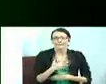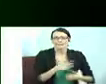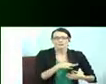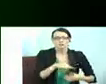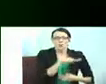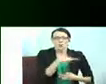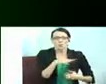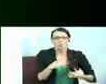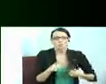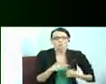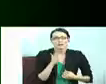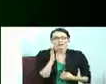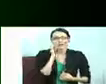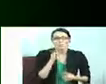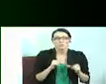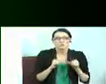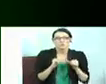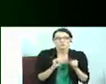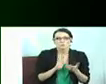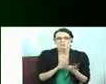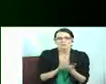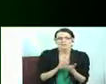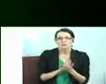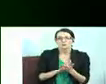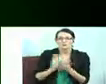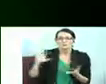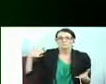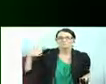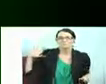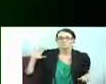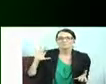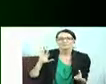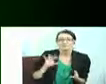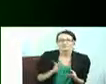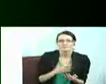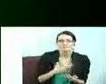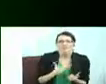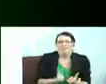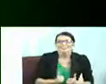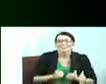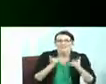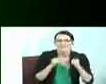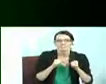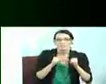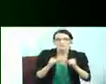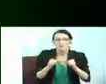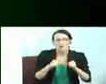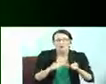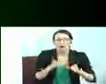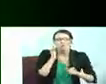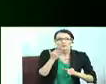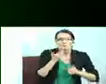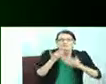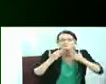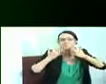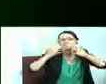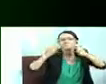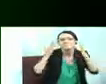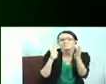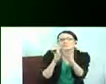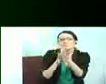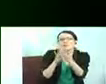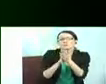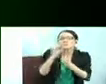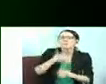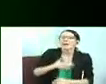I will praise you all of my life. I will sing praise to my God while